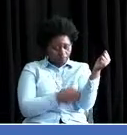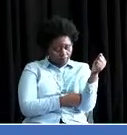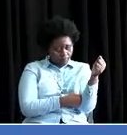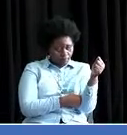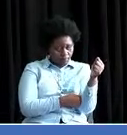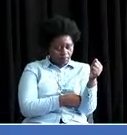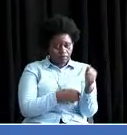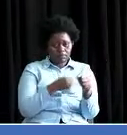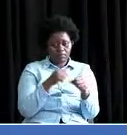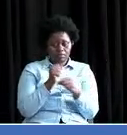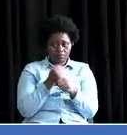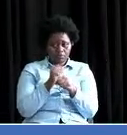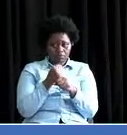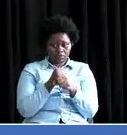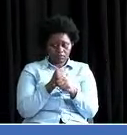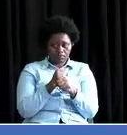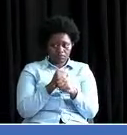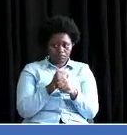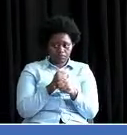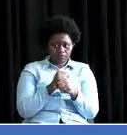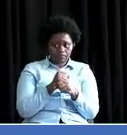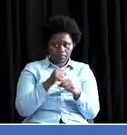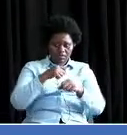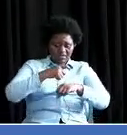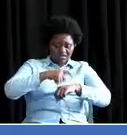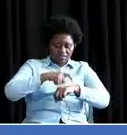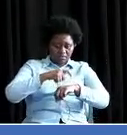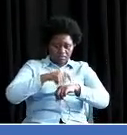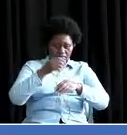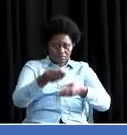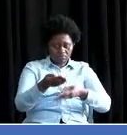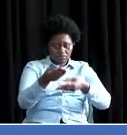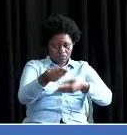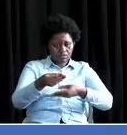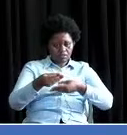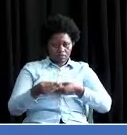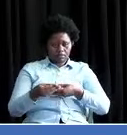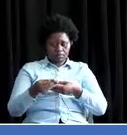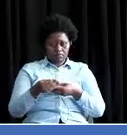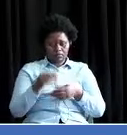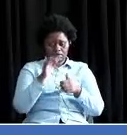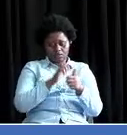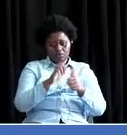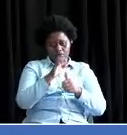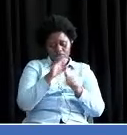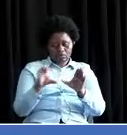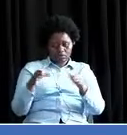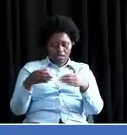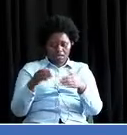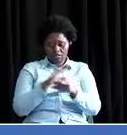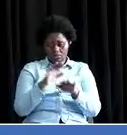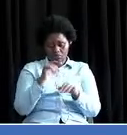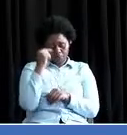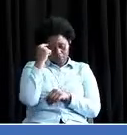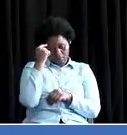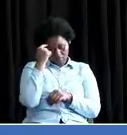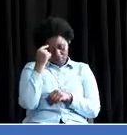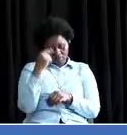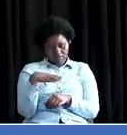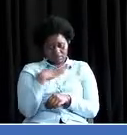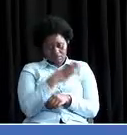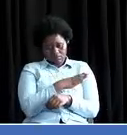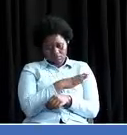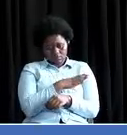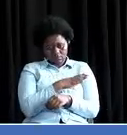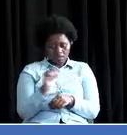to not be able to space this timelessly and be able to submit this to the executive committee, I don't think the